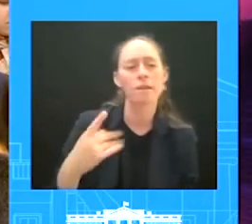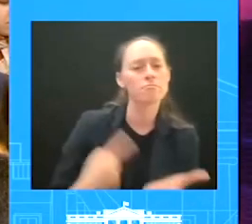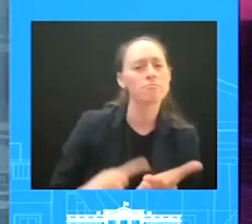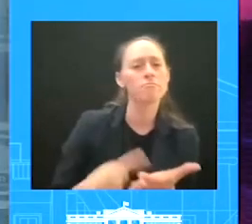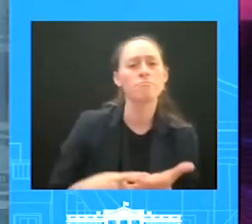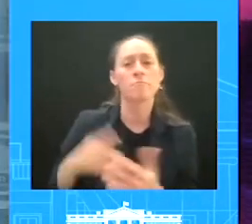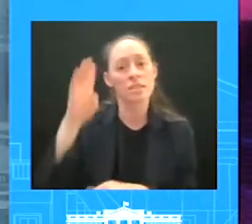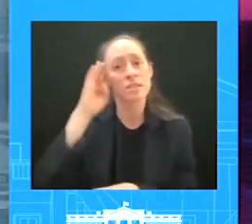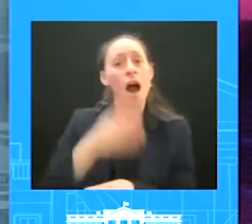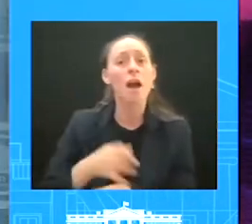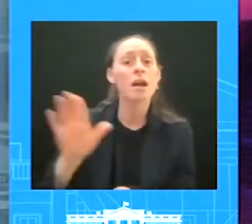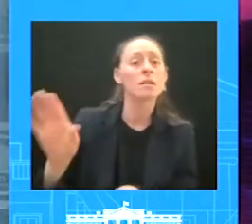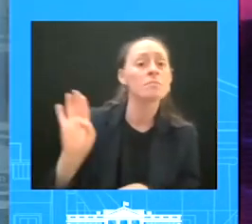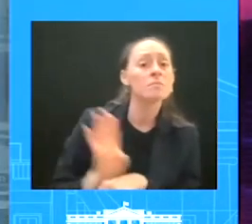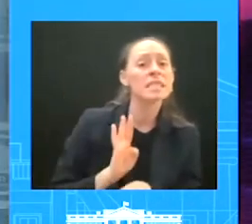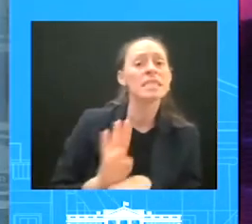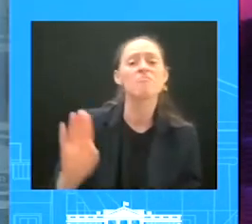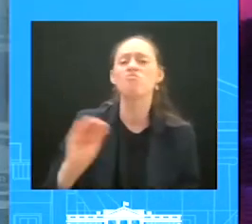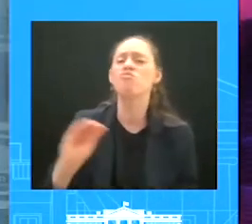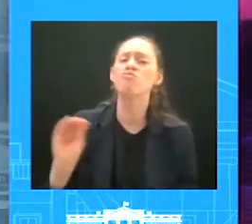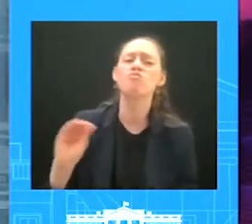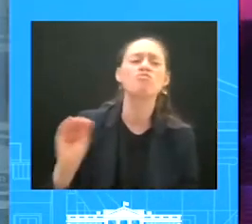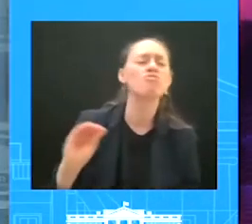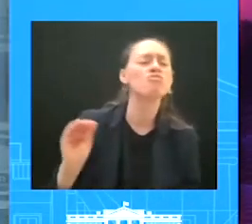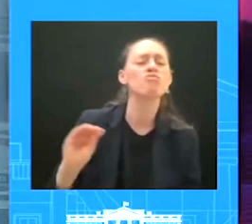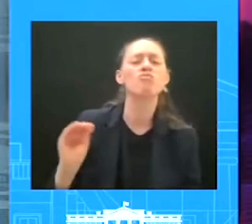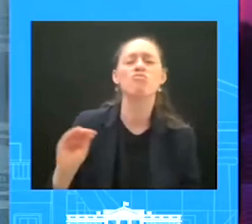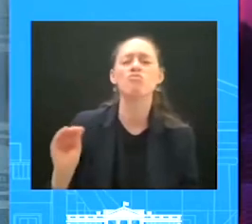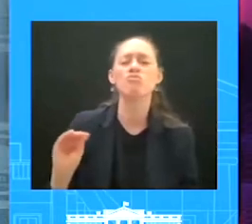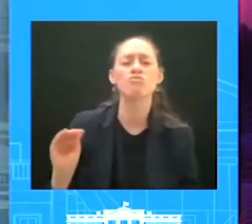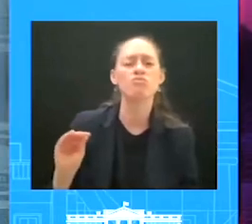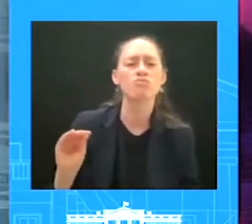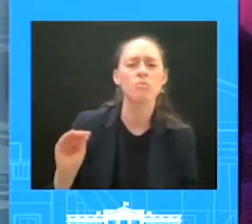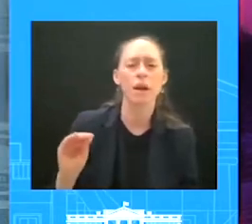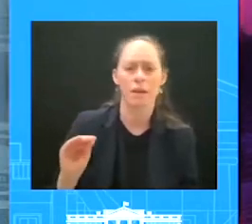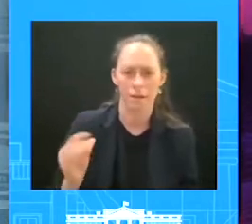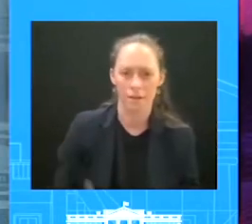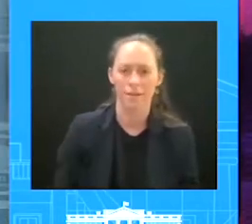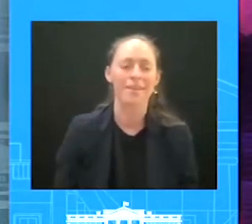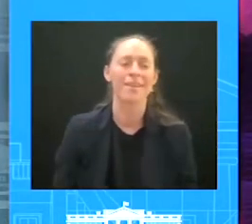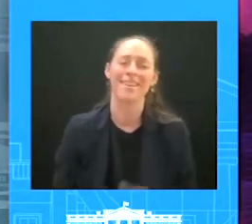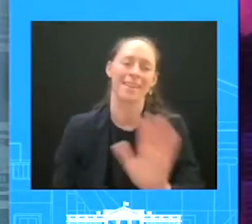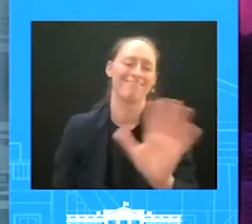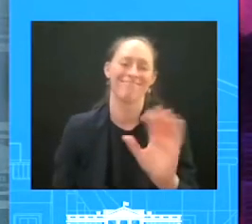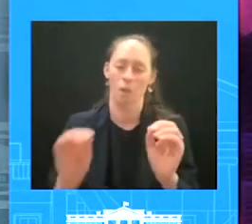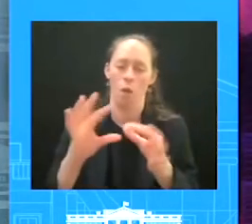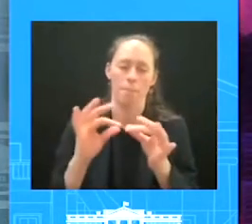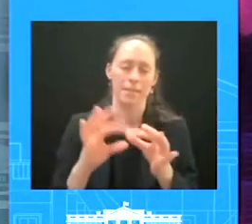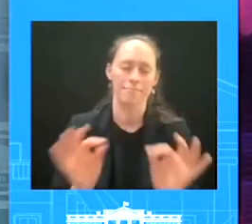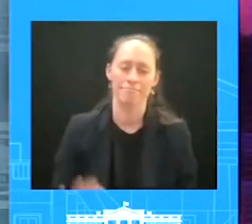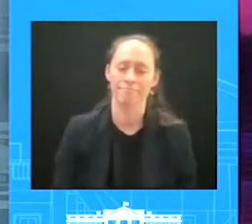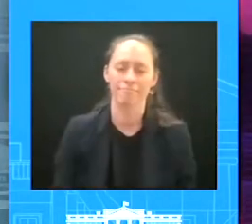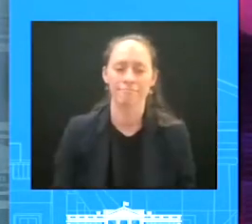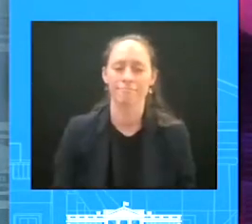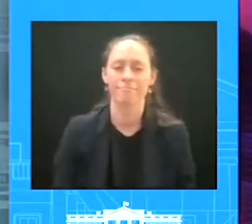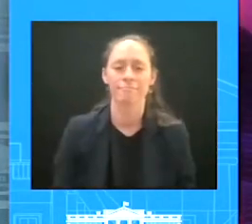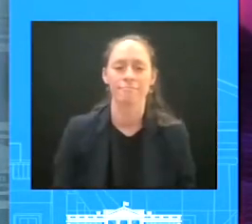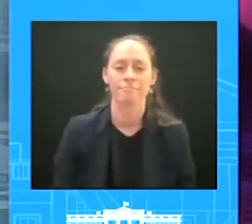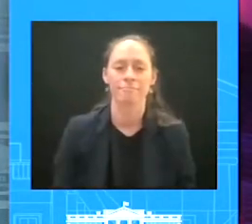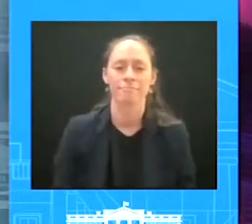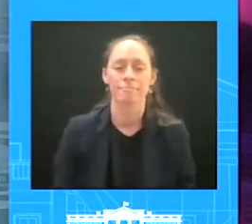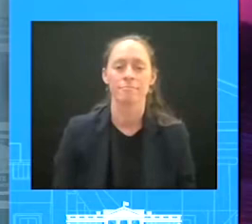No, and I'm not going to comment further on this. No. What do you mean no? James, let me save you some breath. F you, dude.